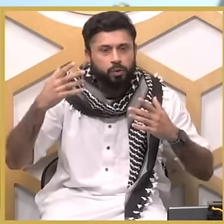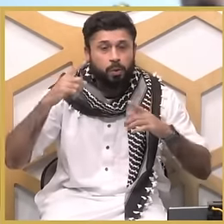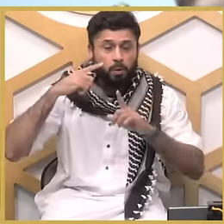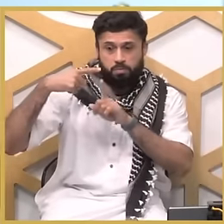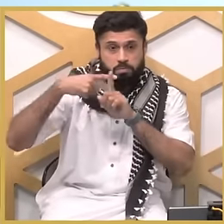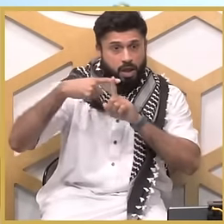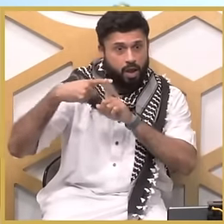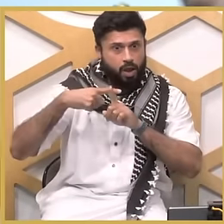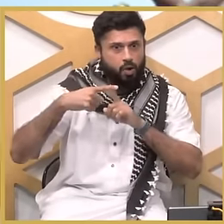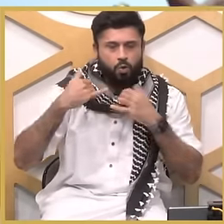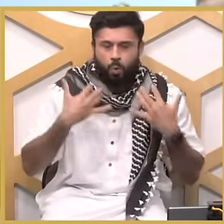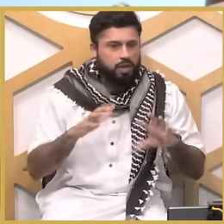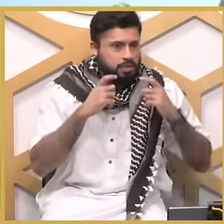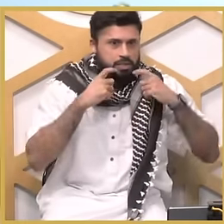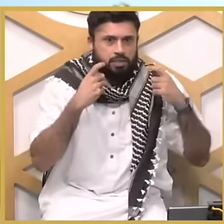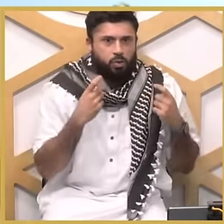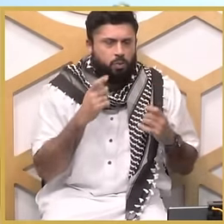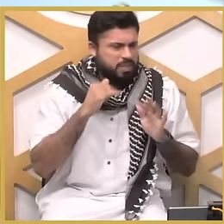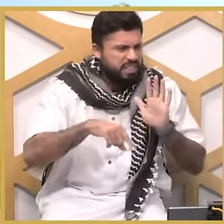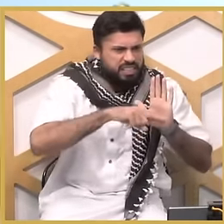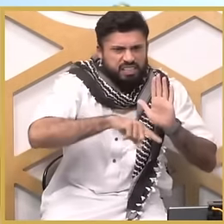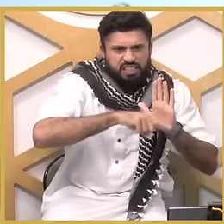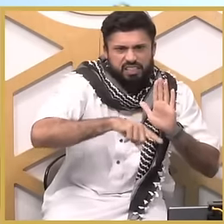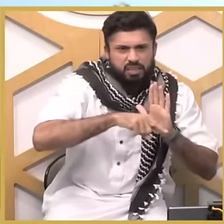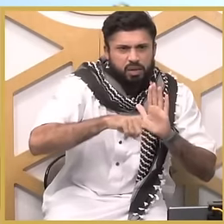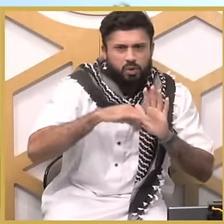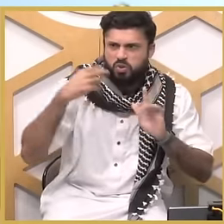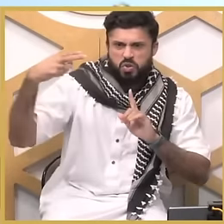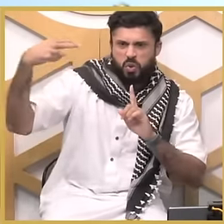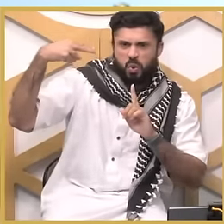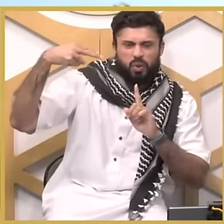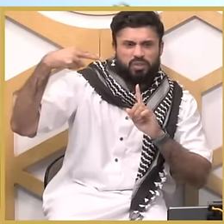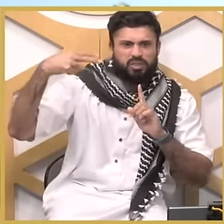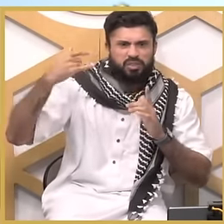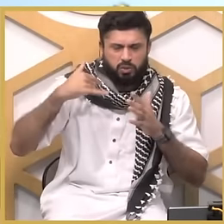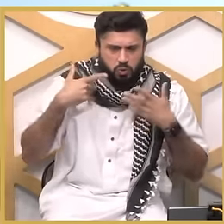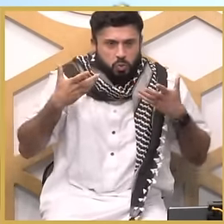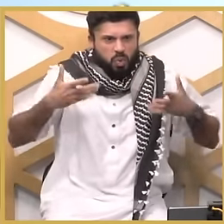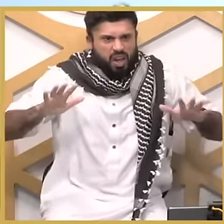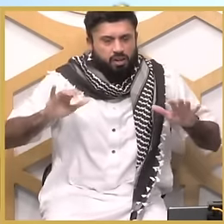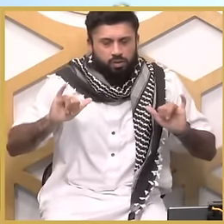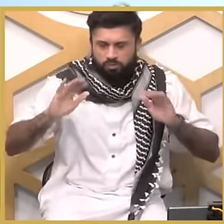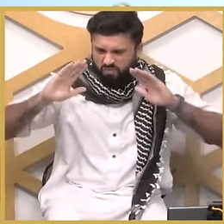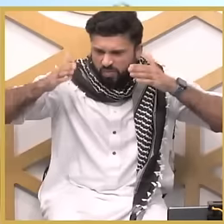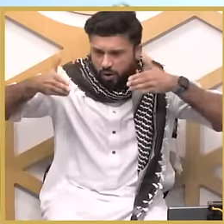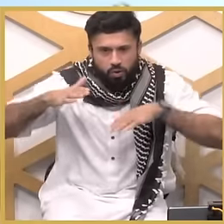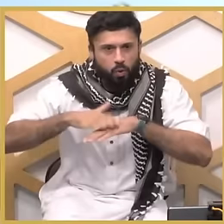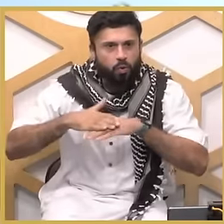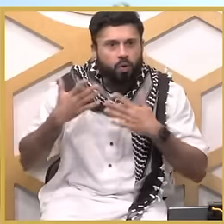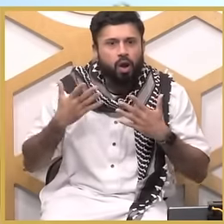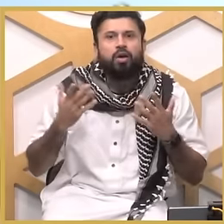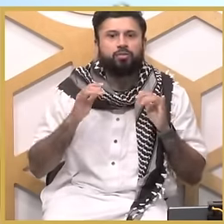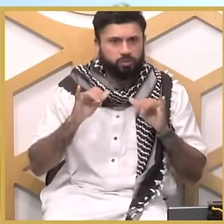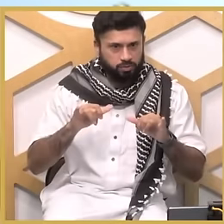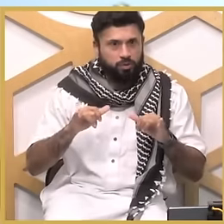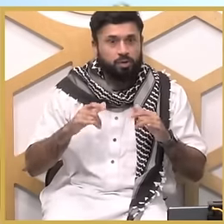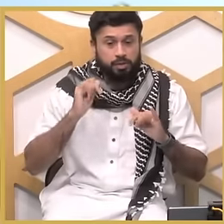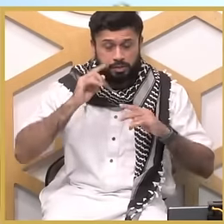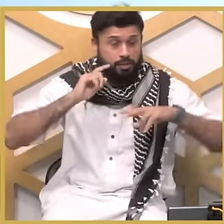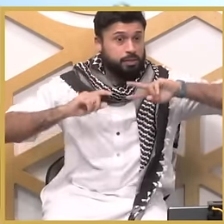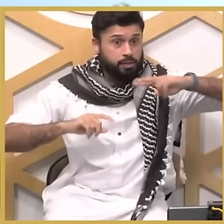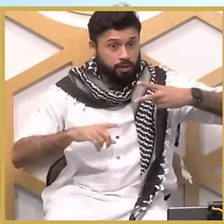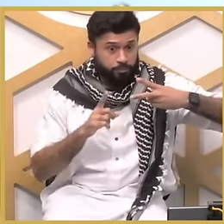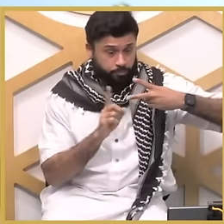baini wa bainahu. I want it to be between me and Him. The second thing is, you delay that craving to be seen to the day of